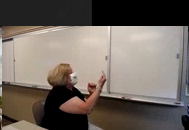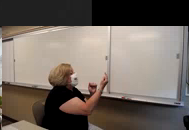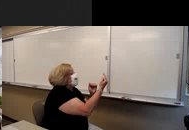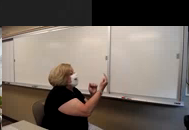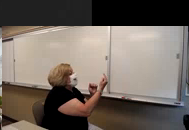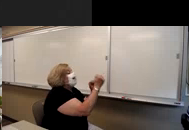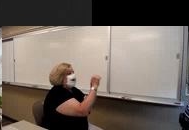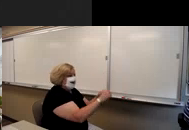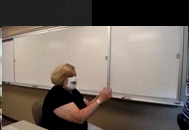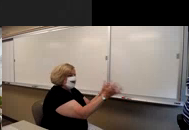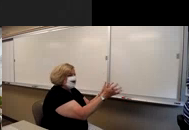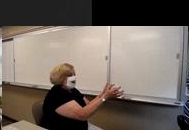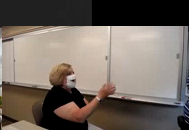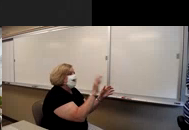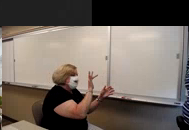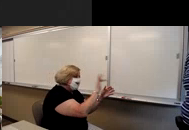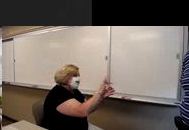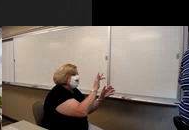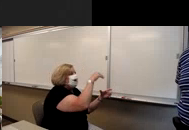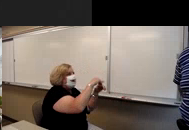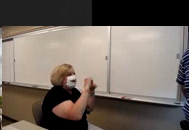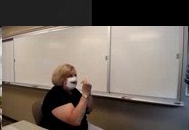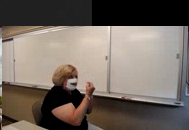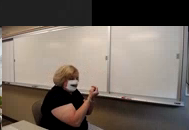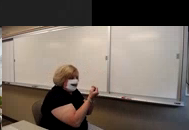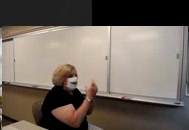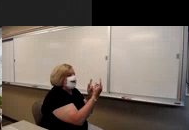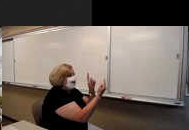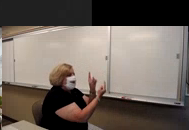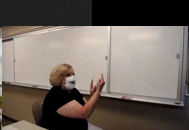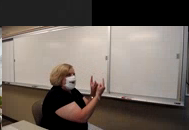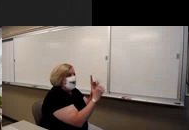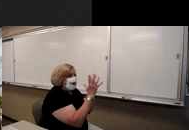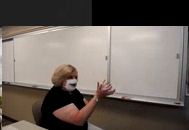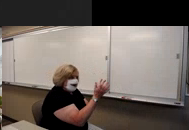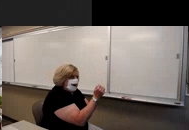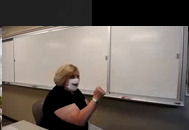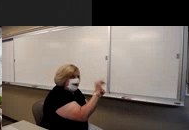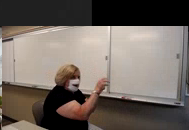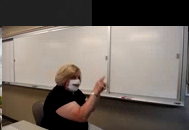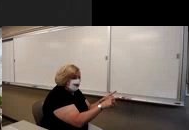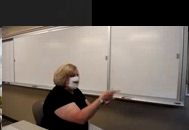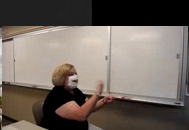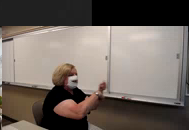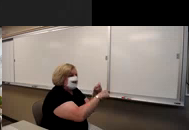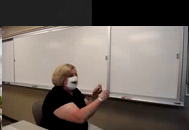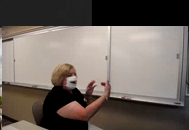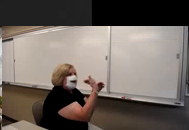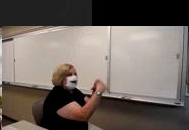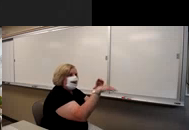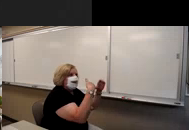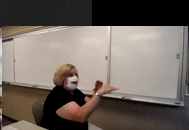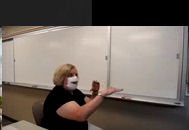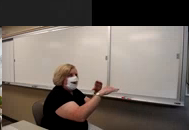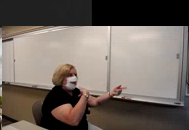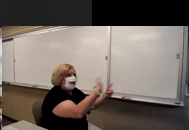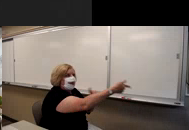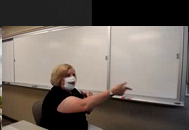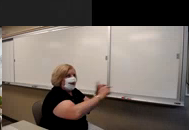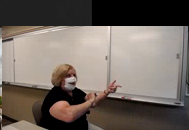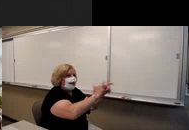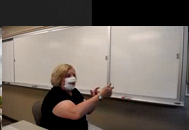the chat feature, right, within Teams, and you could do a one-on-one chat instead of email. But you could also do a group